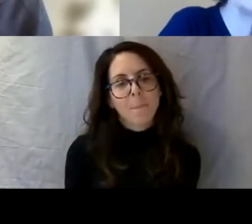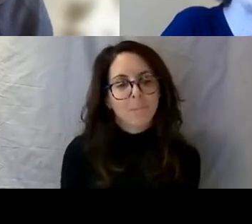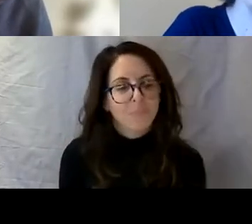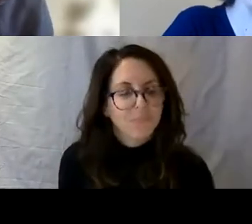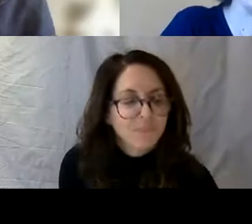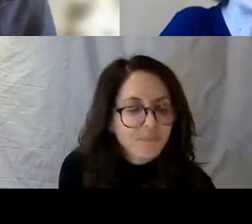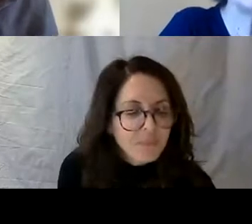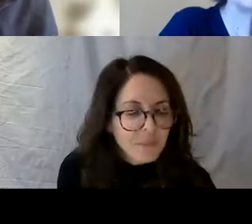Michael, yes.